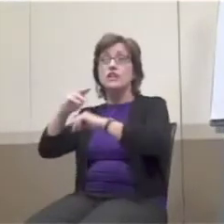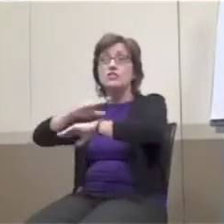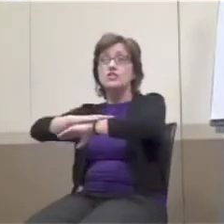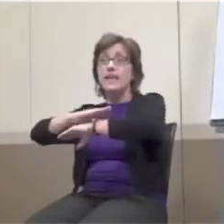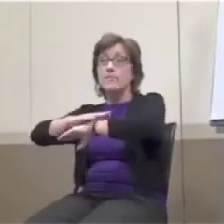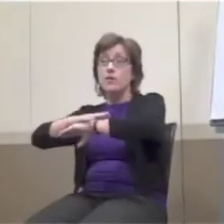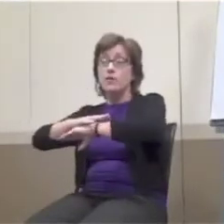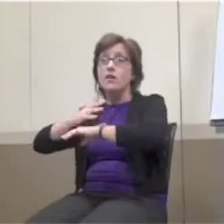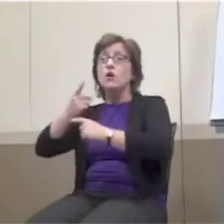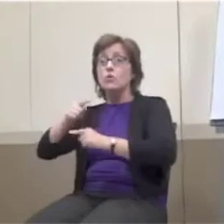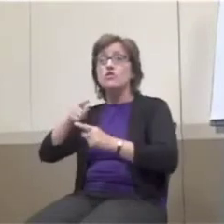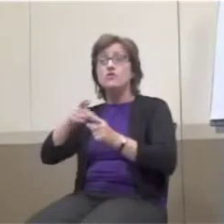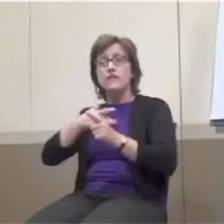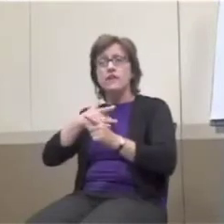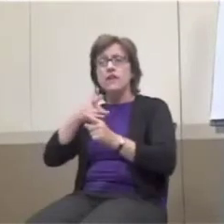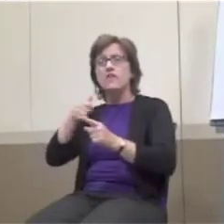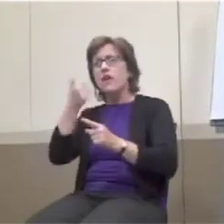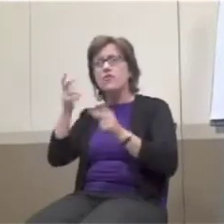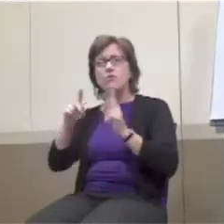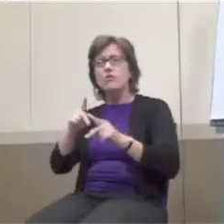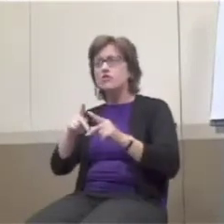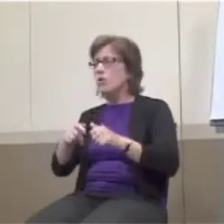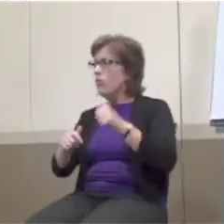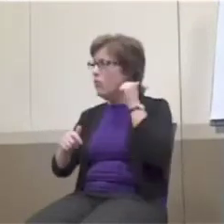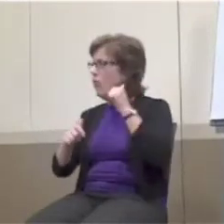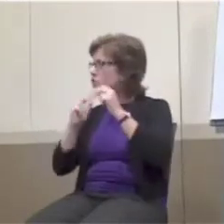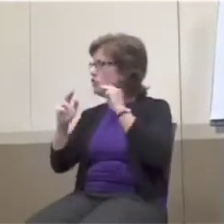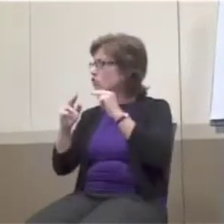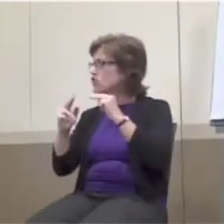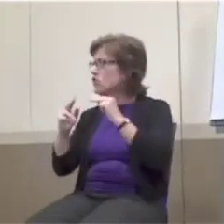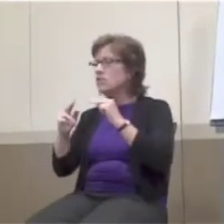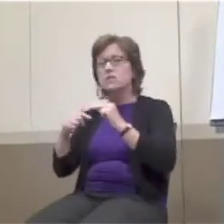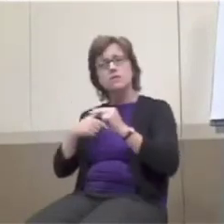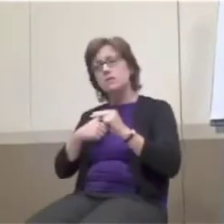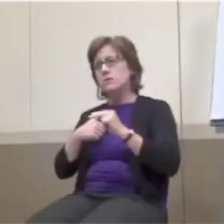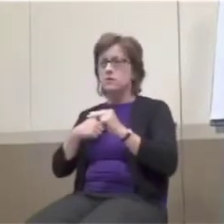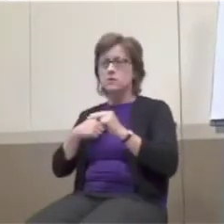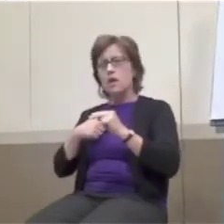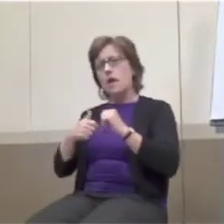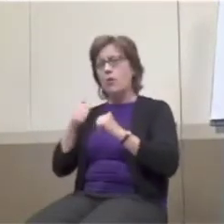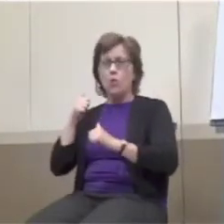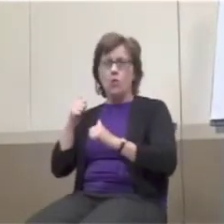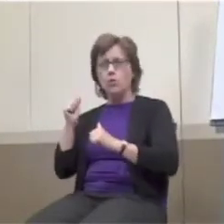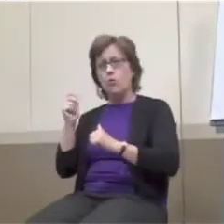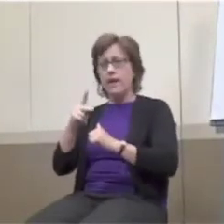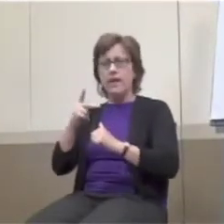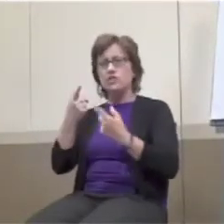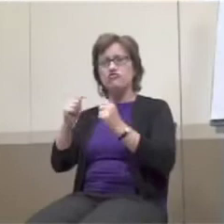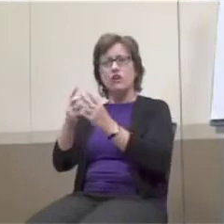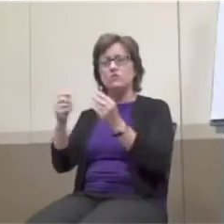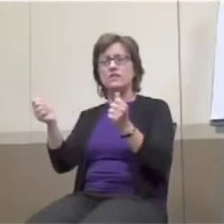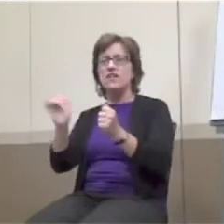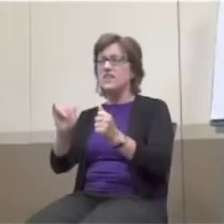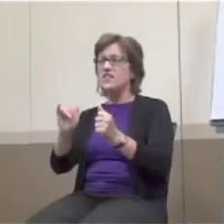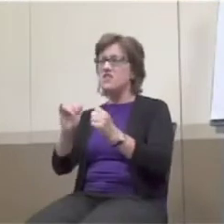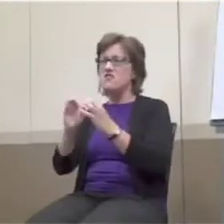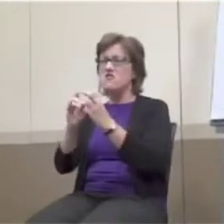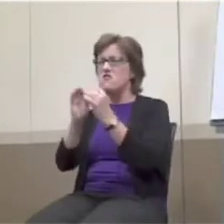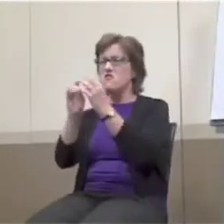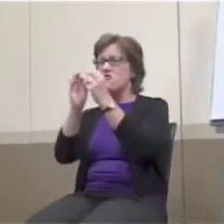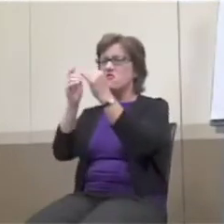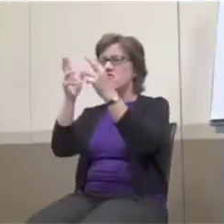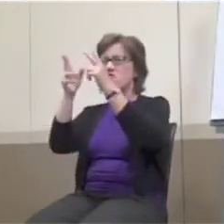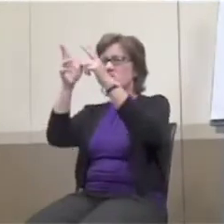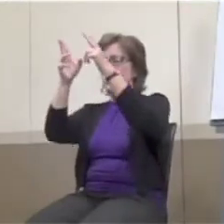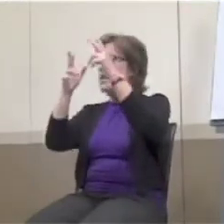when you feel like the other person is not willing to negotiate, you won't go back to the negotiation table. And neither will they.